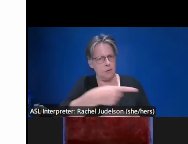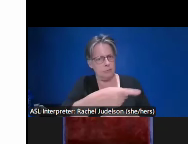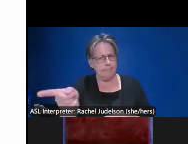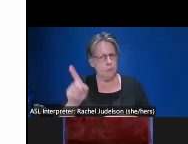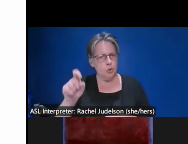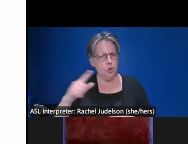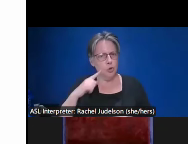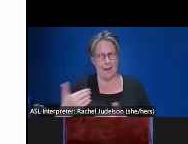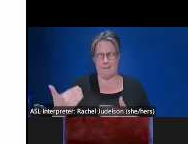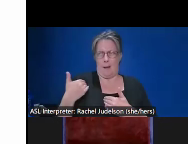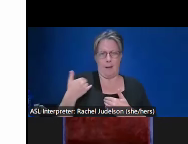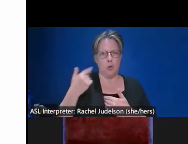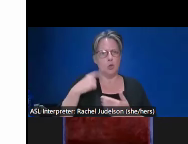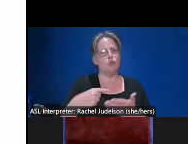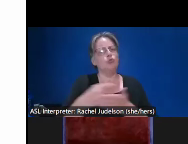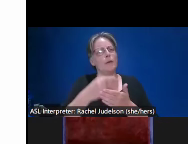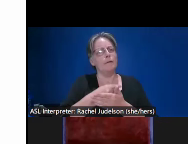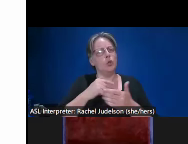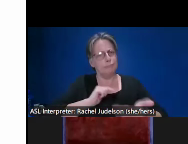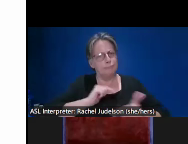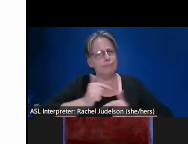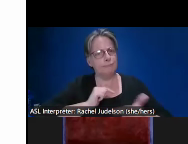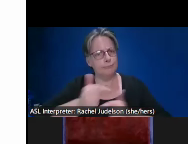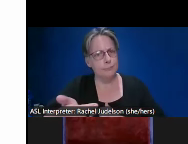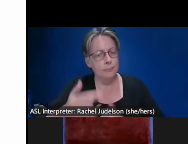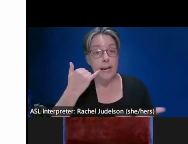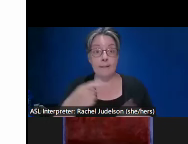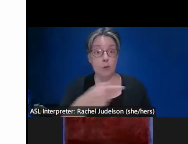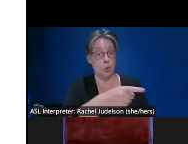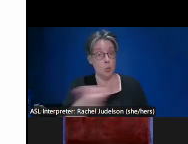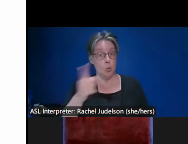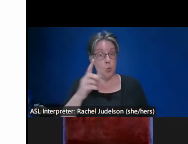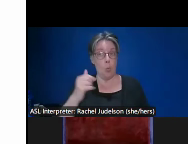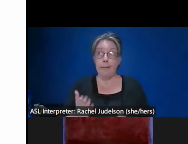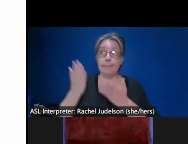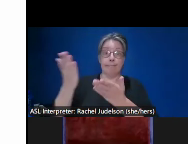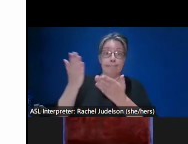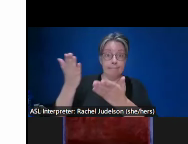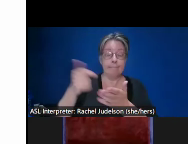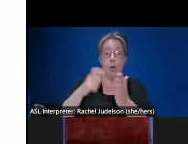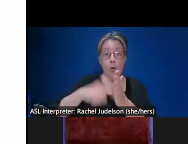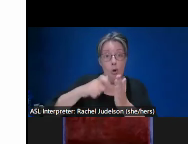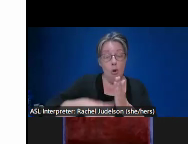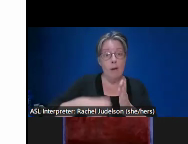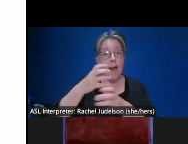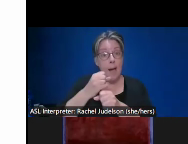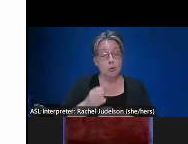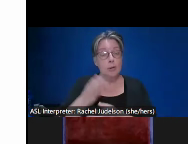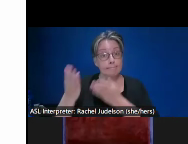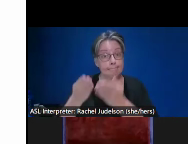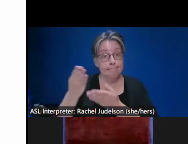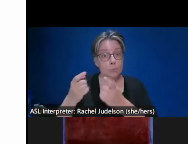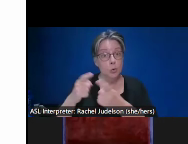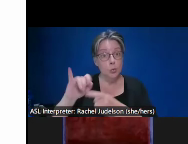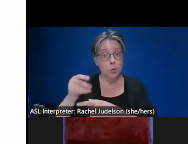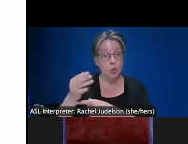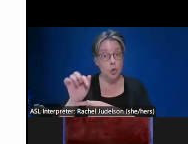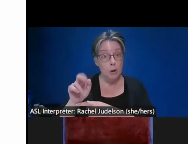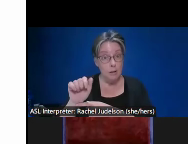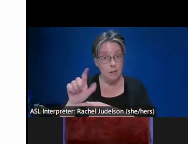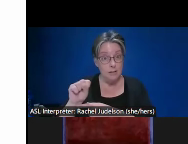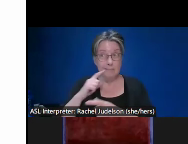in return. If you're going to be submitting abstracts and articles to journals, and you're going to expect them to be